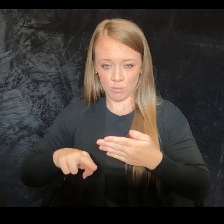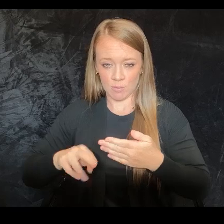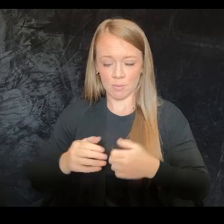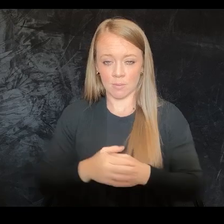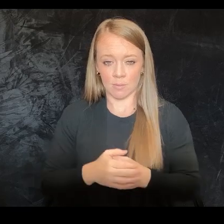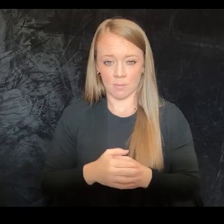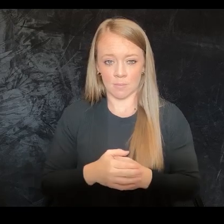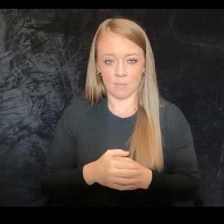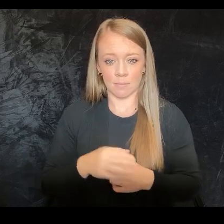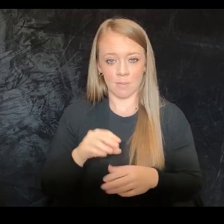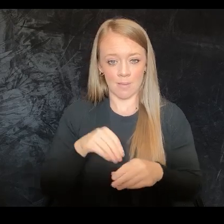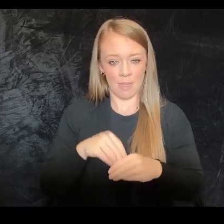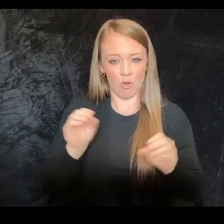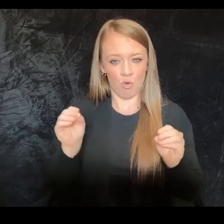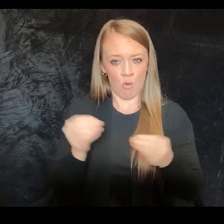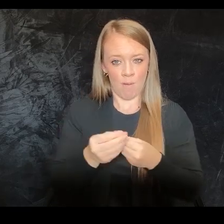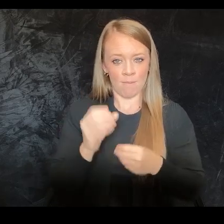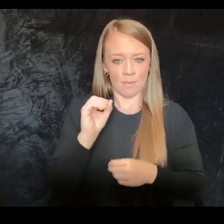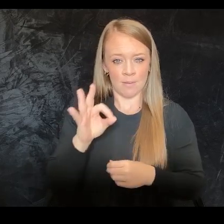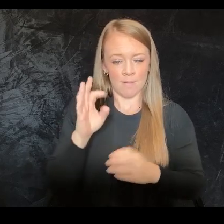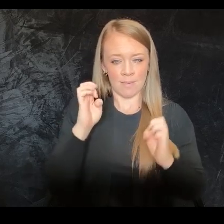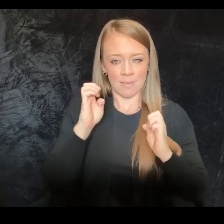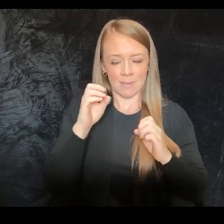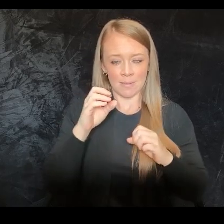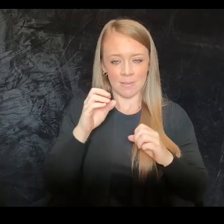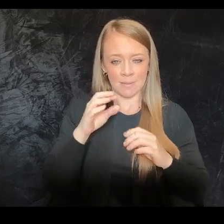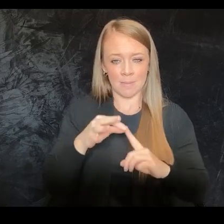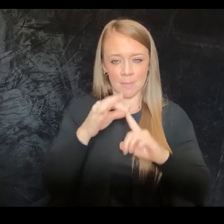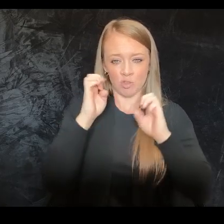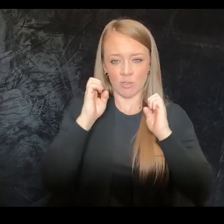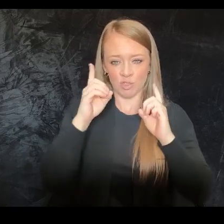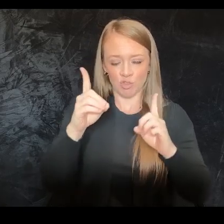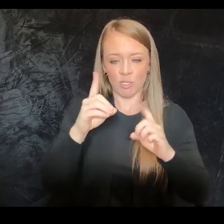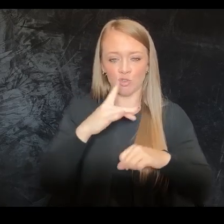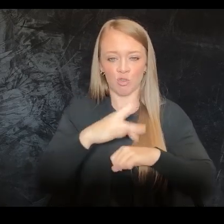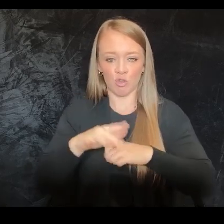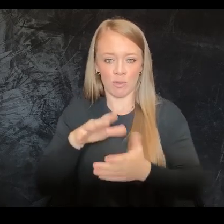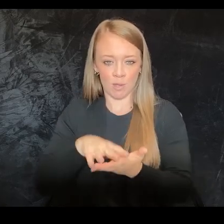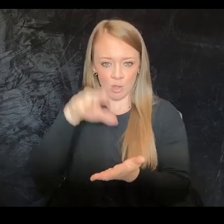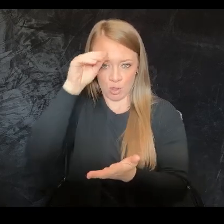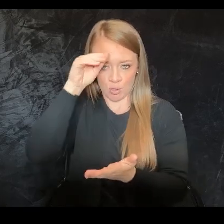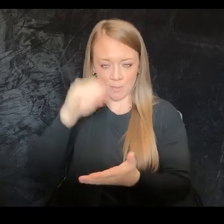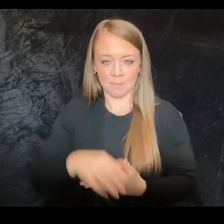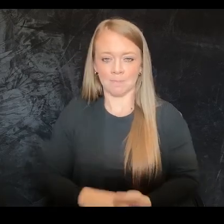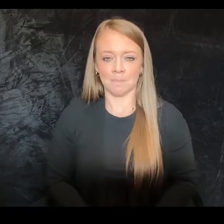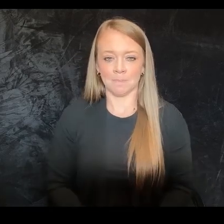Monitoring and Results in the Office of Special Education and Early Learning.